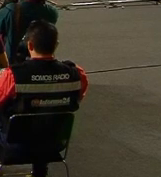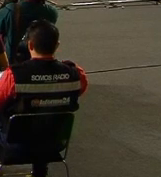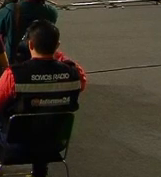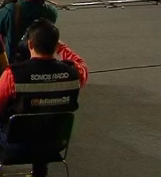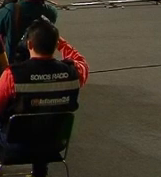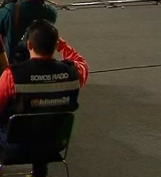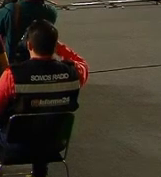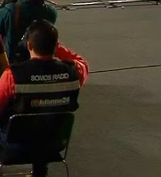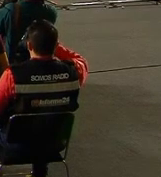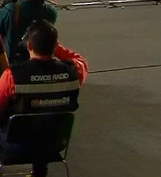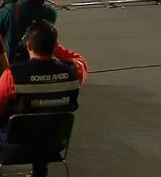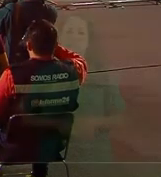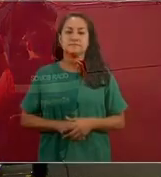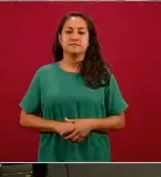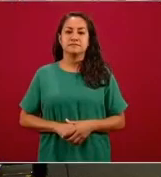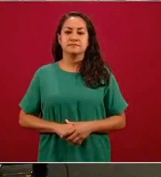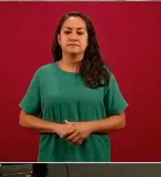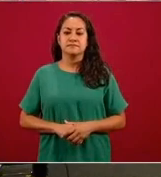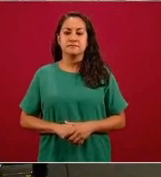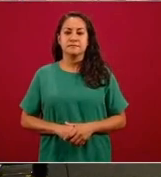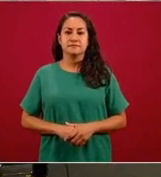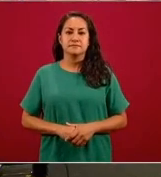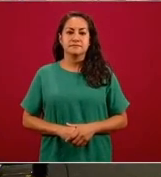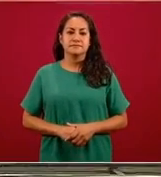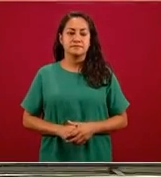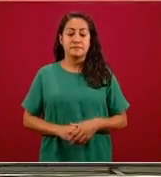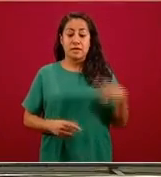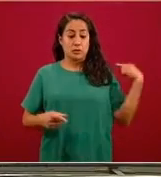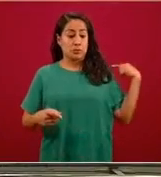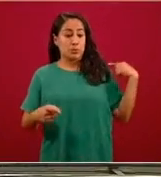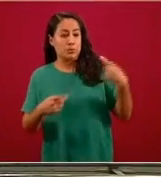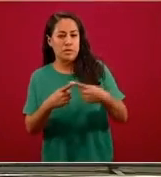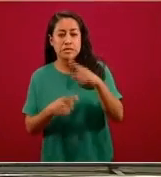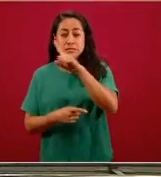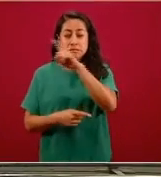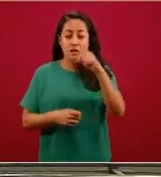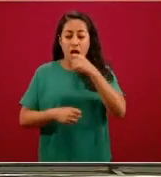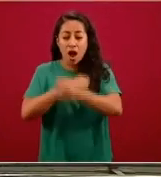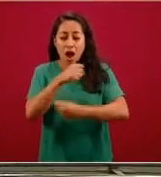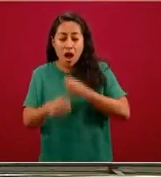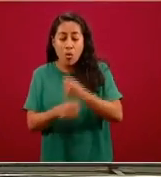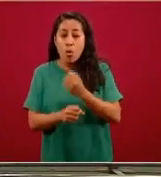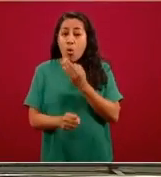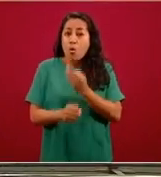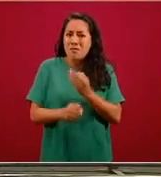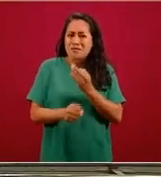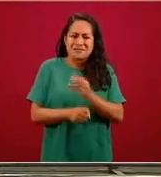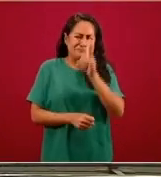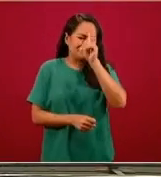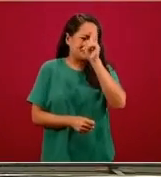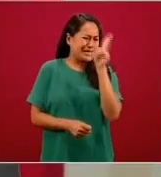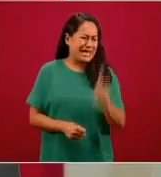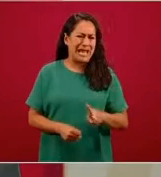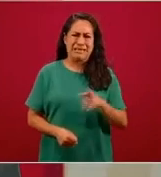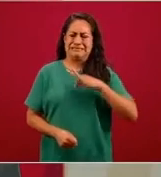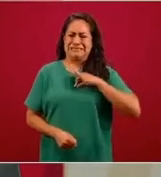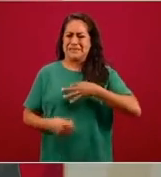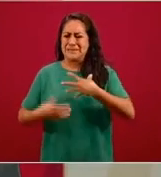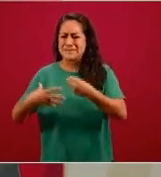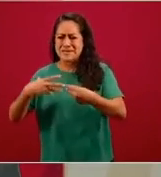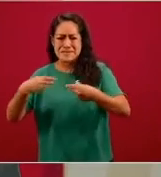pandemic in the last 100 years, with catastrophic consequences in the whole world, to protect our lives, our